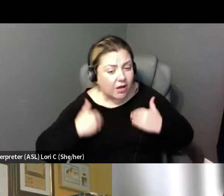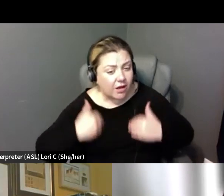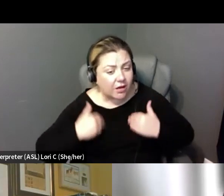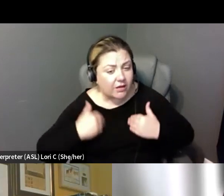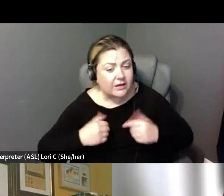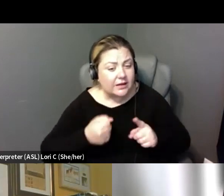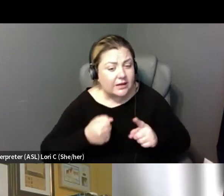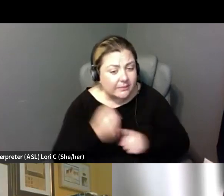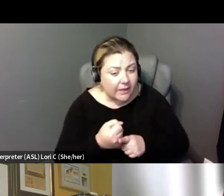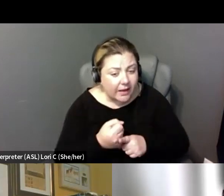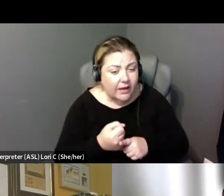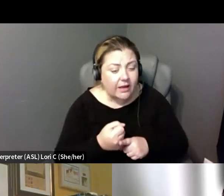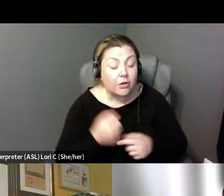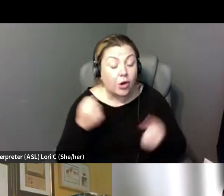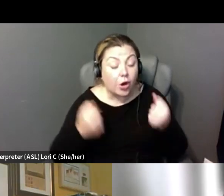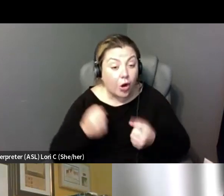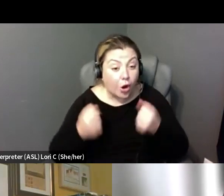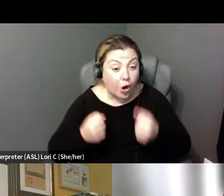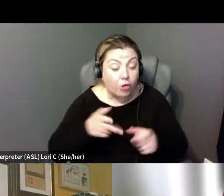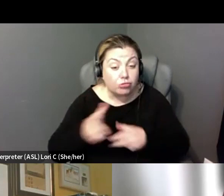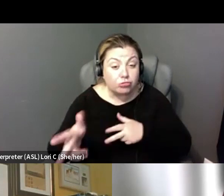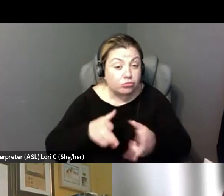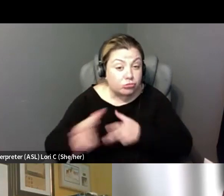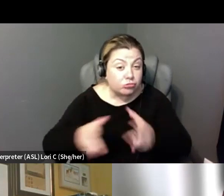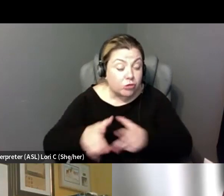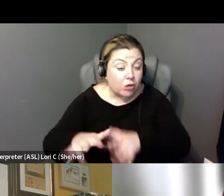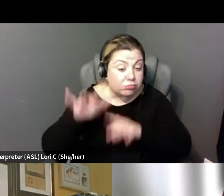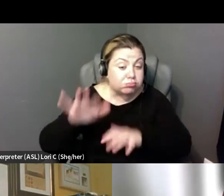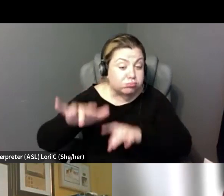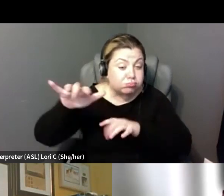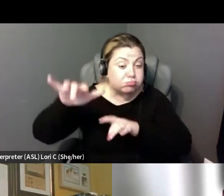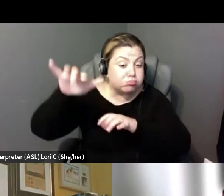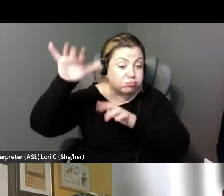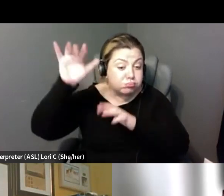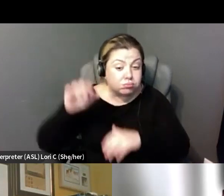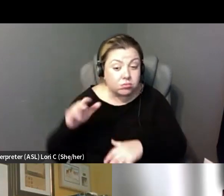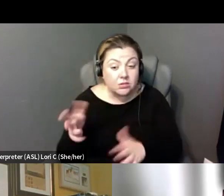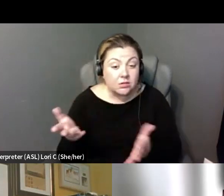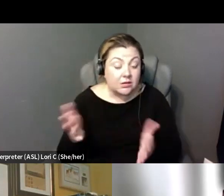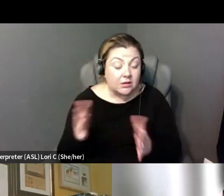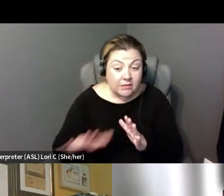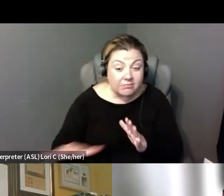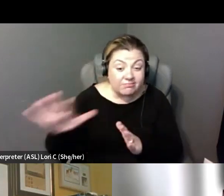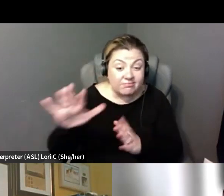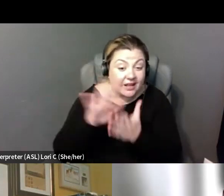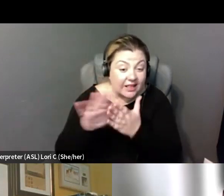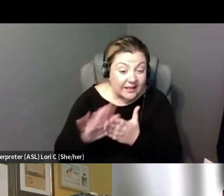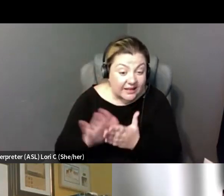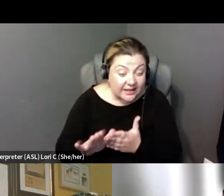example, and the use of emergency rooms in the close by hospital. There's a correlation between